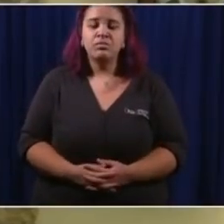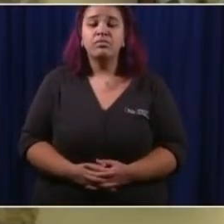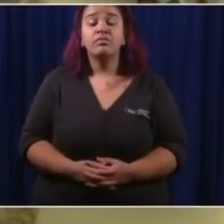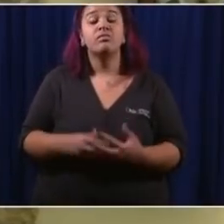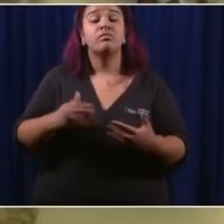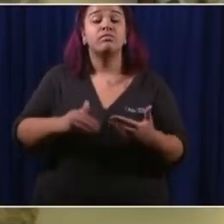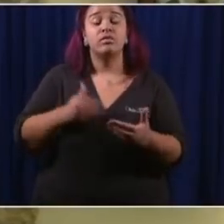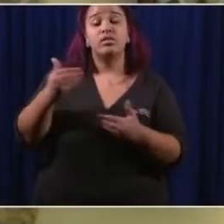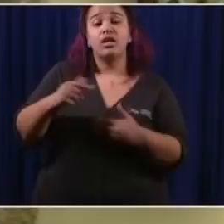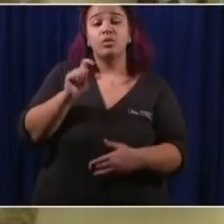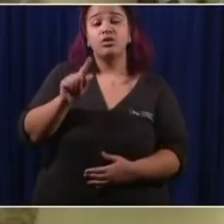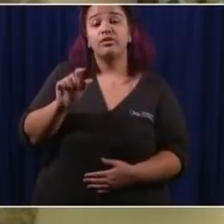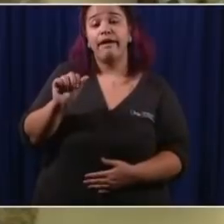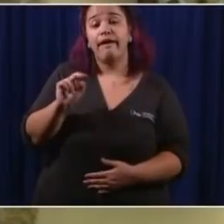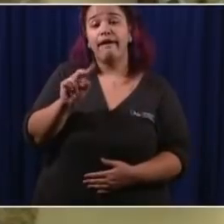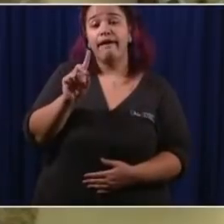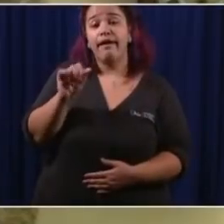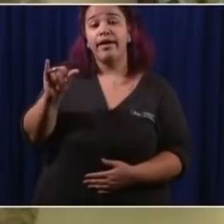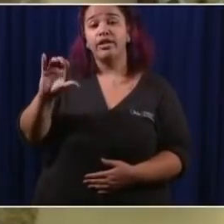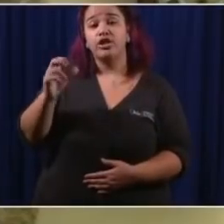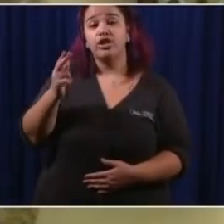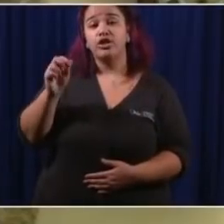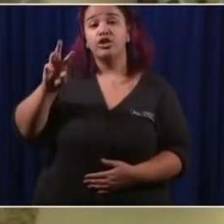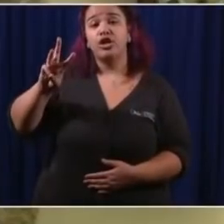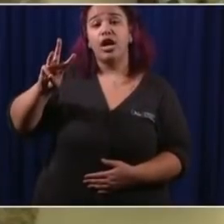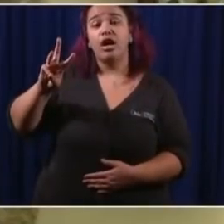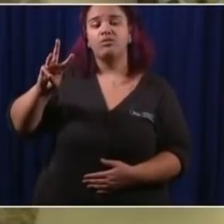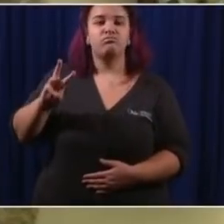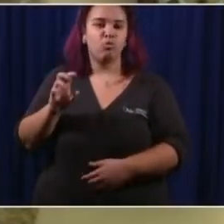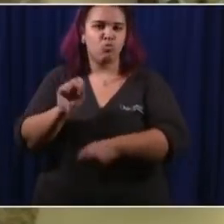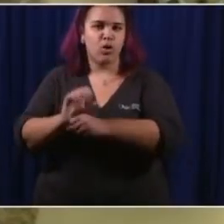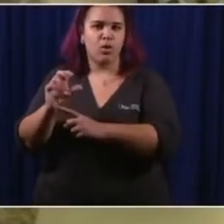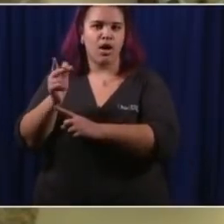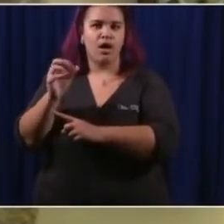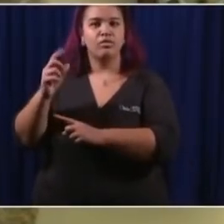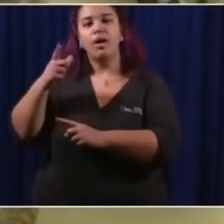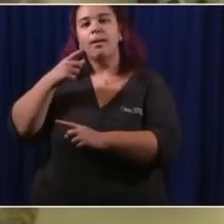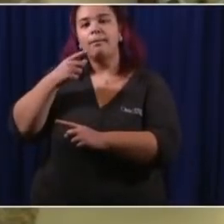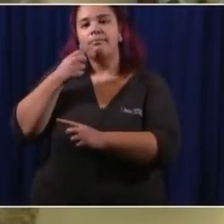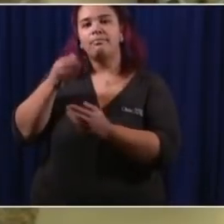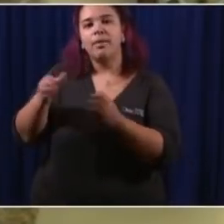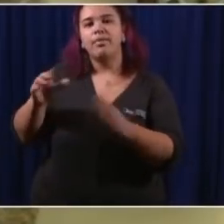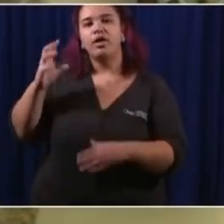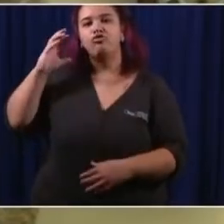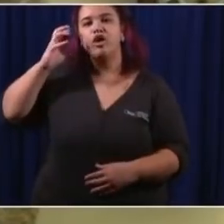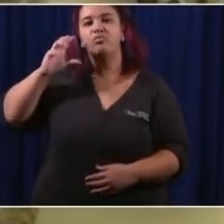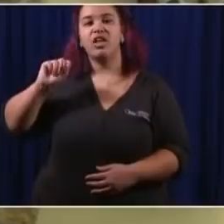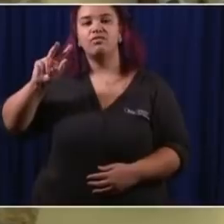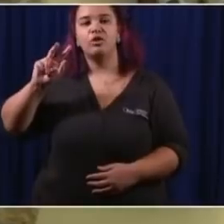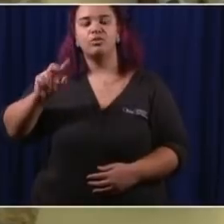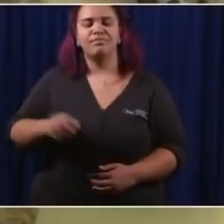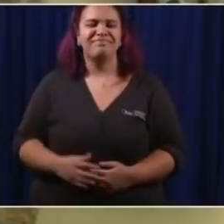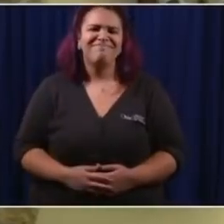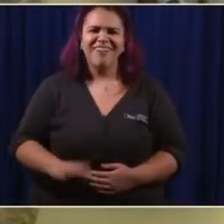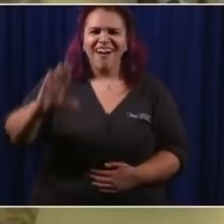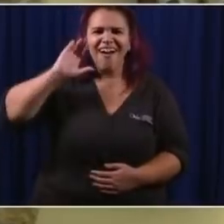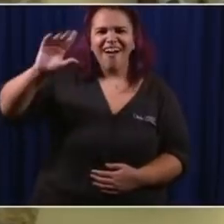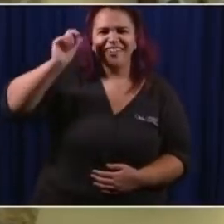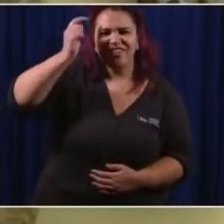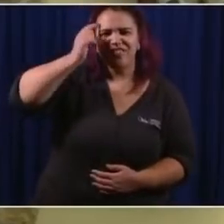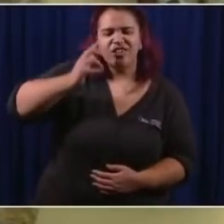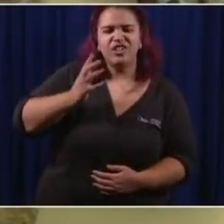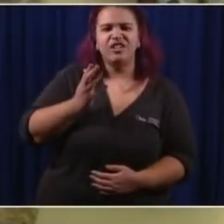Next question is from Andy Chow at Ohio Public Radio and Television. Hi, Governor. I was wondering if we could talk